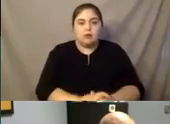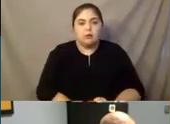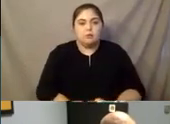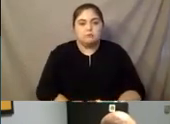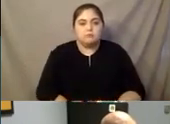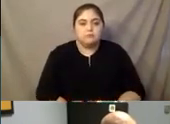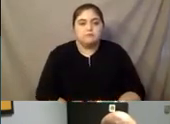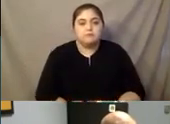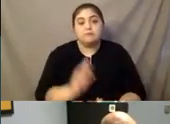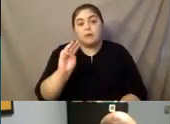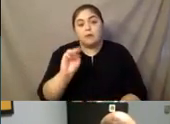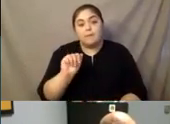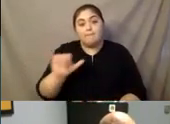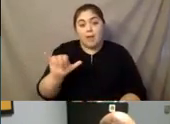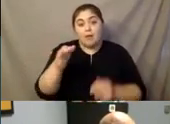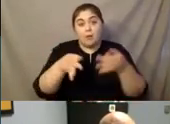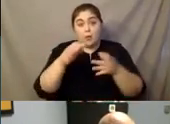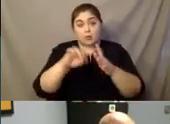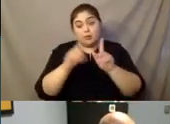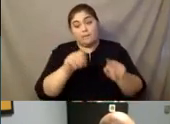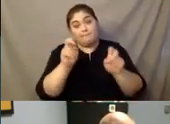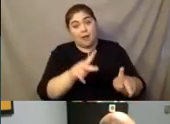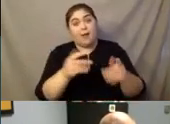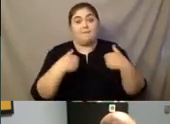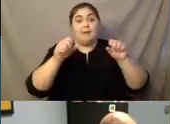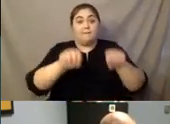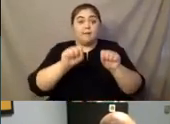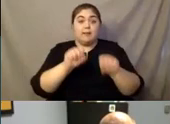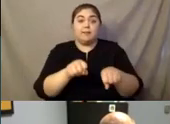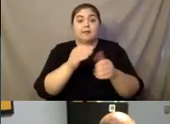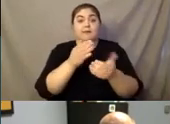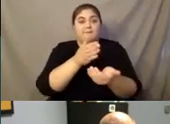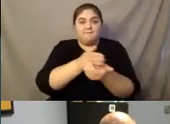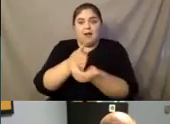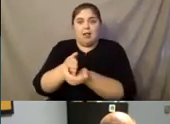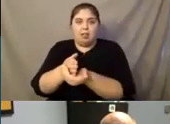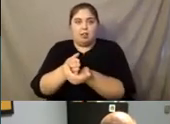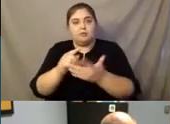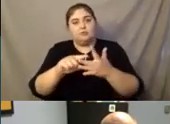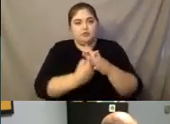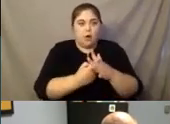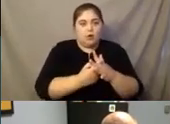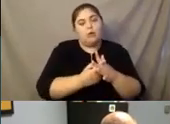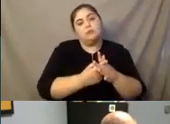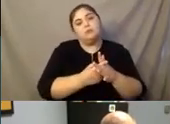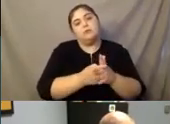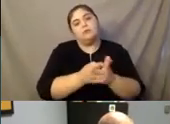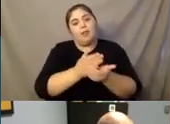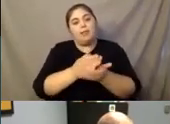return, and we also had the ability to restart filing non-essential matters, which was